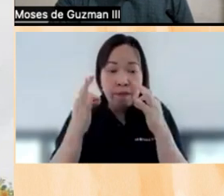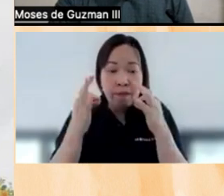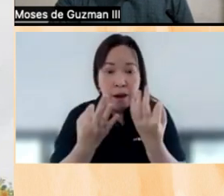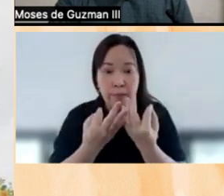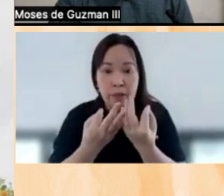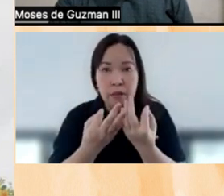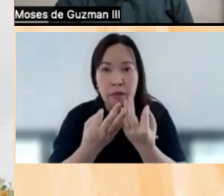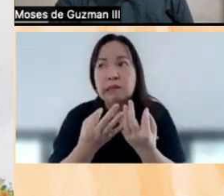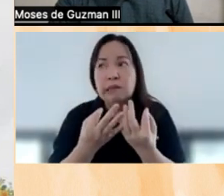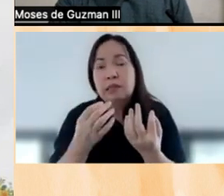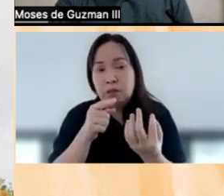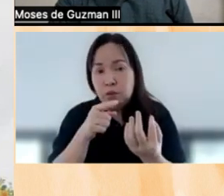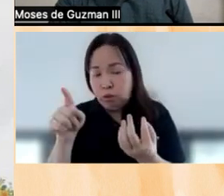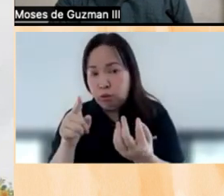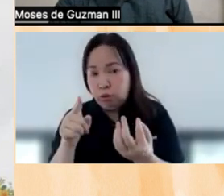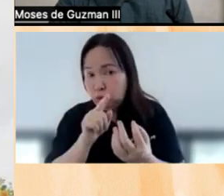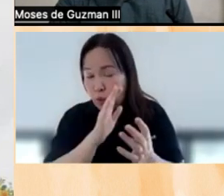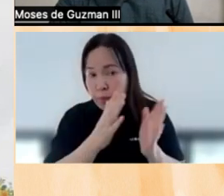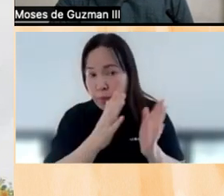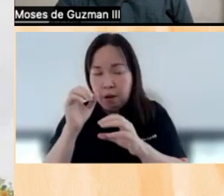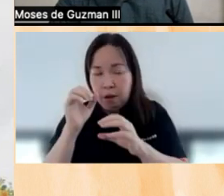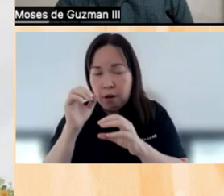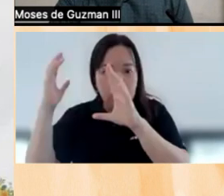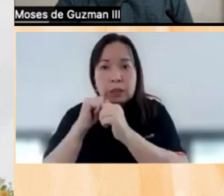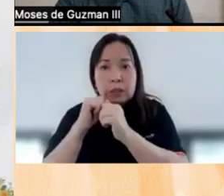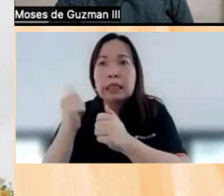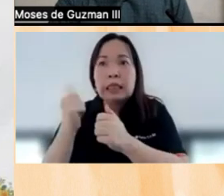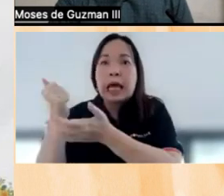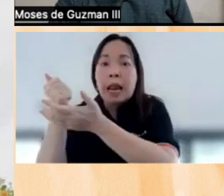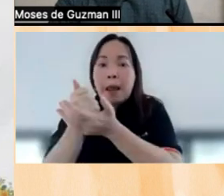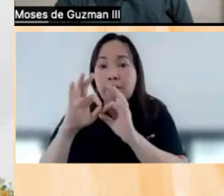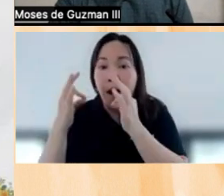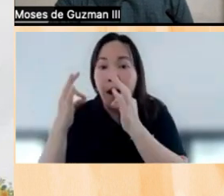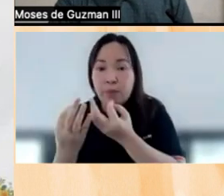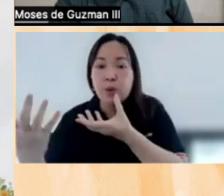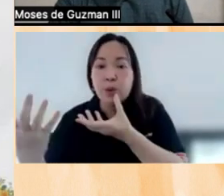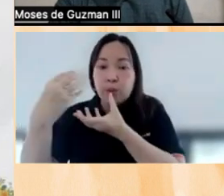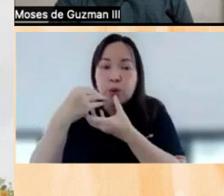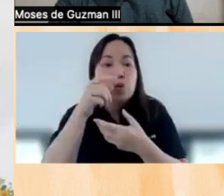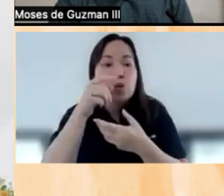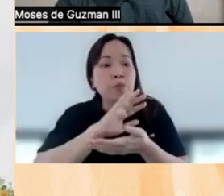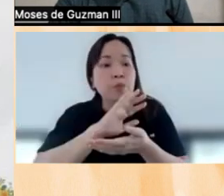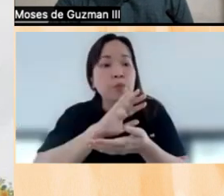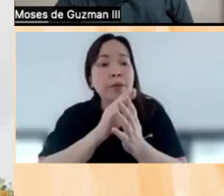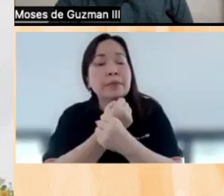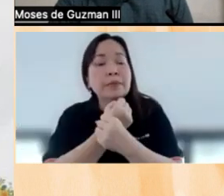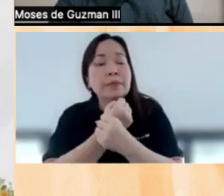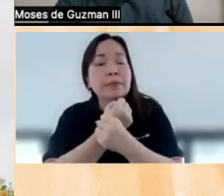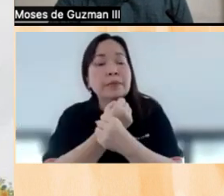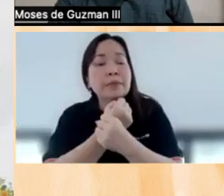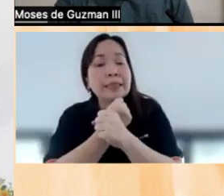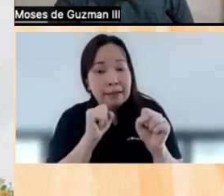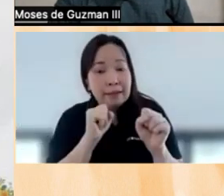The health worker can promote health and prevent suicide by encouraging physical